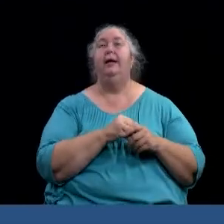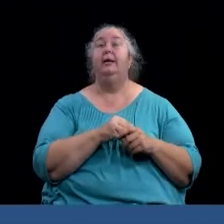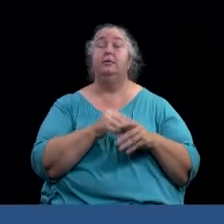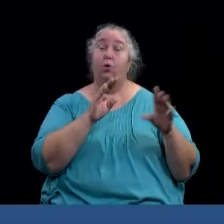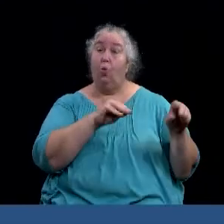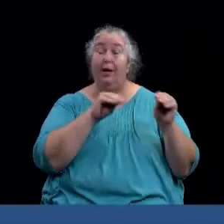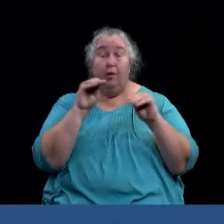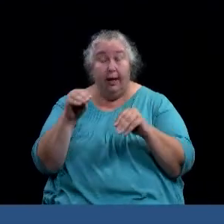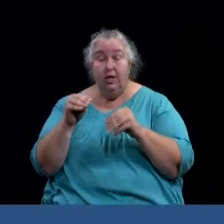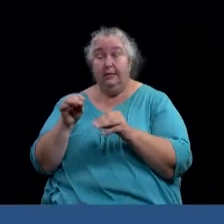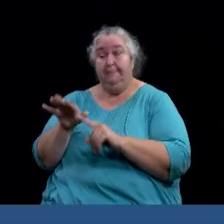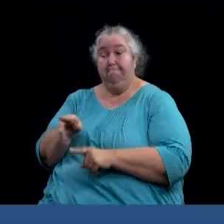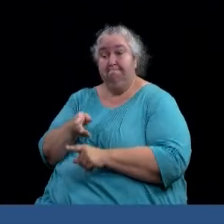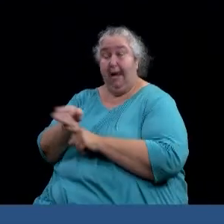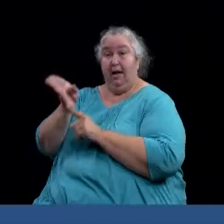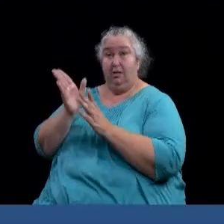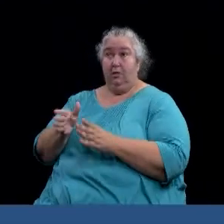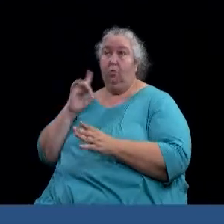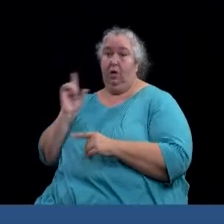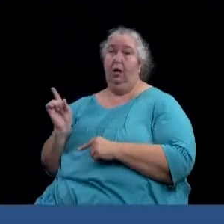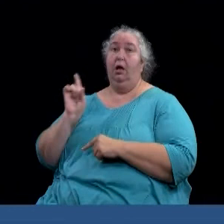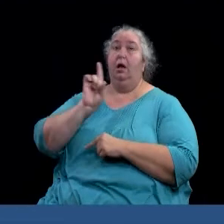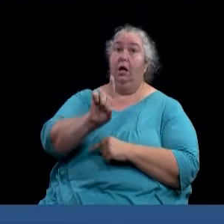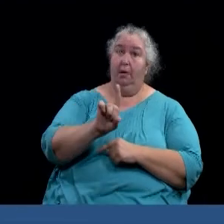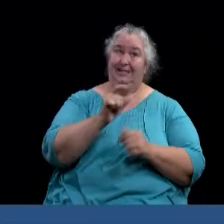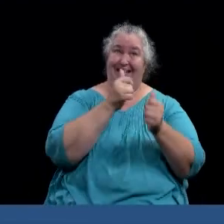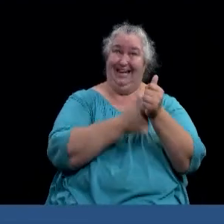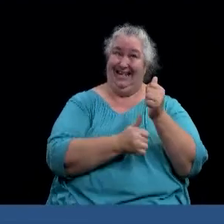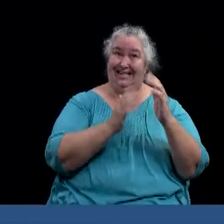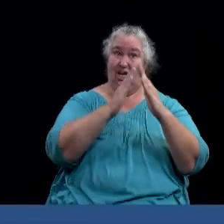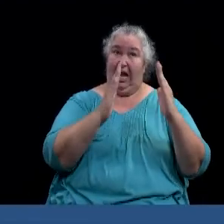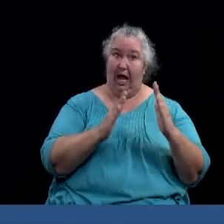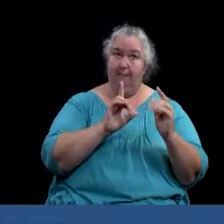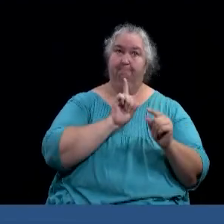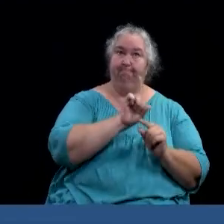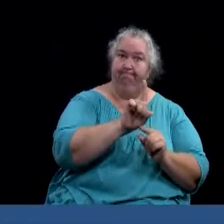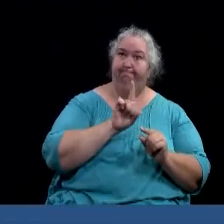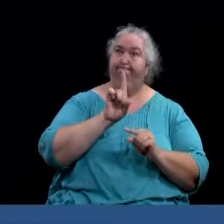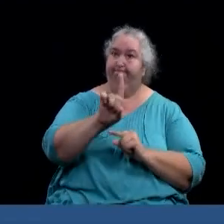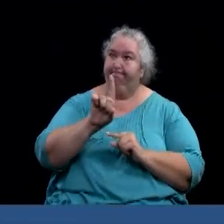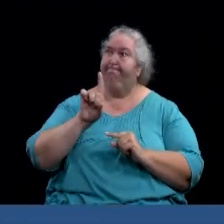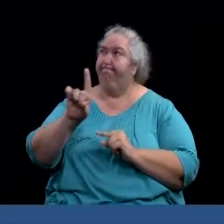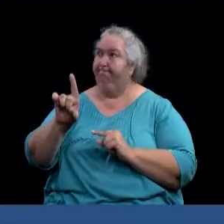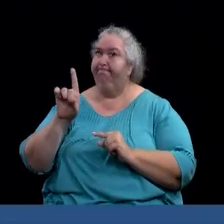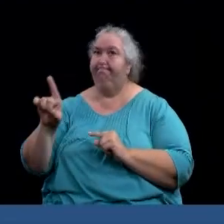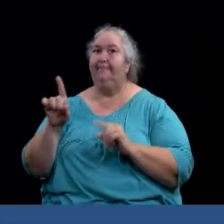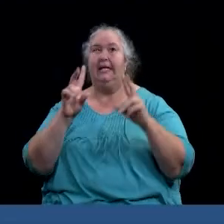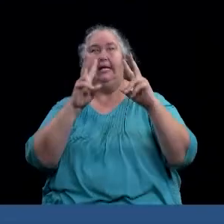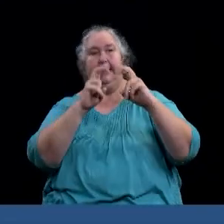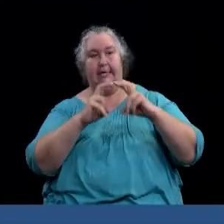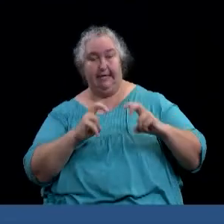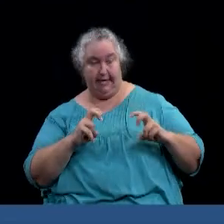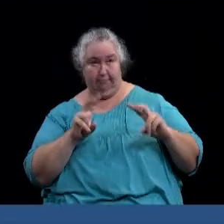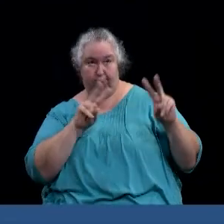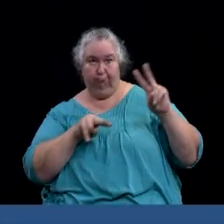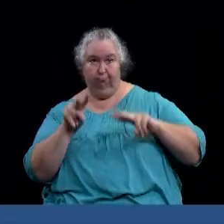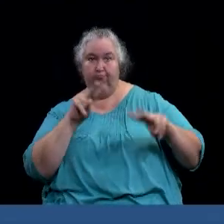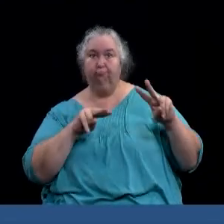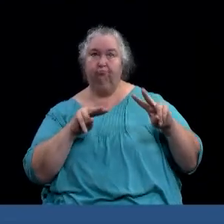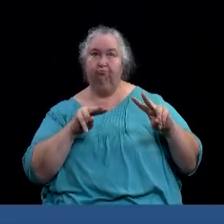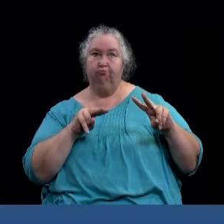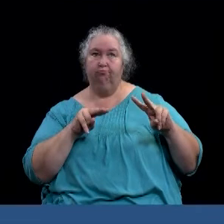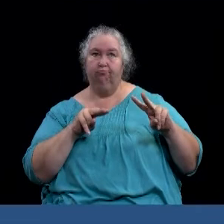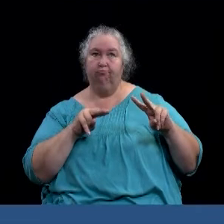each household and will do an assessment with that tenant about their